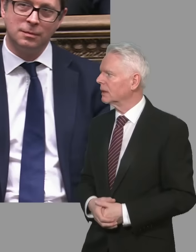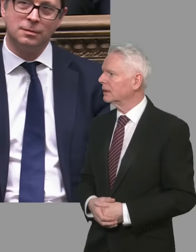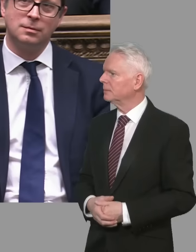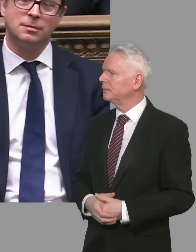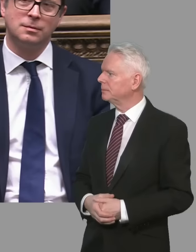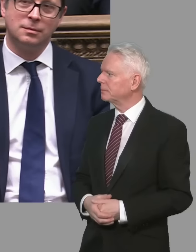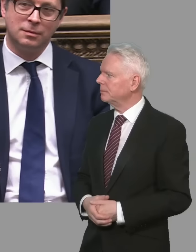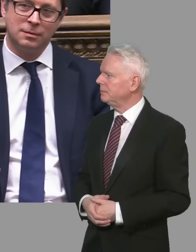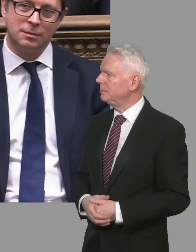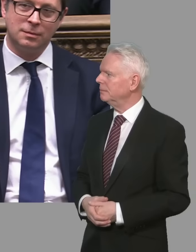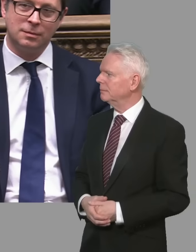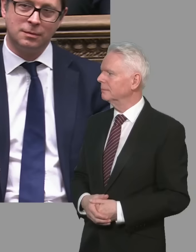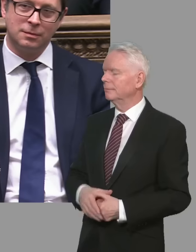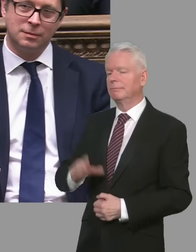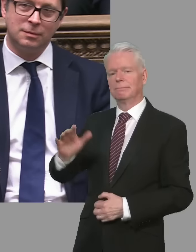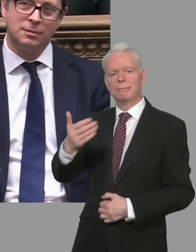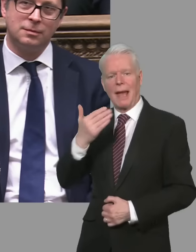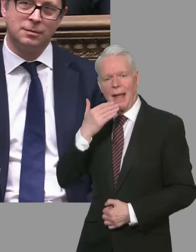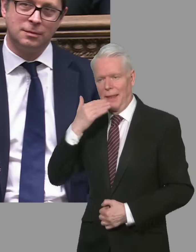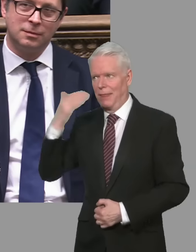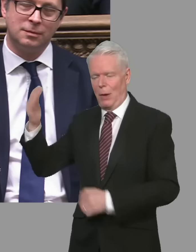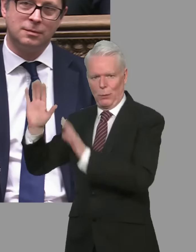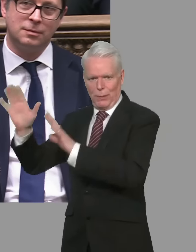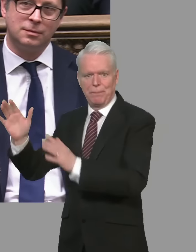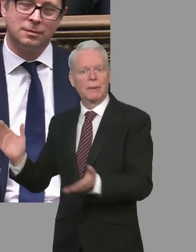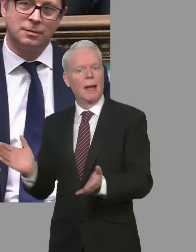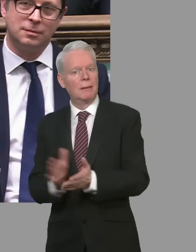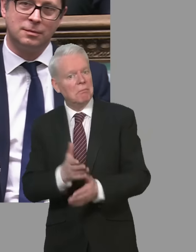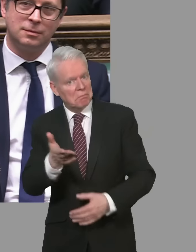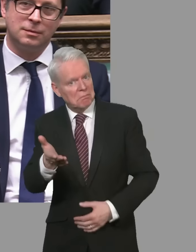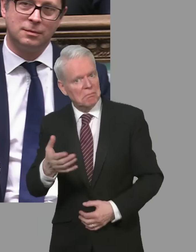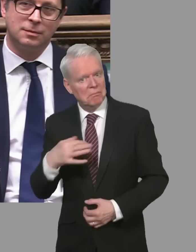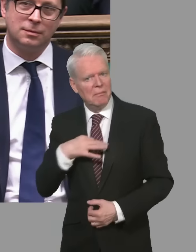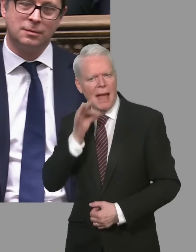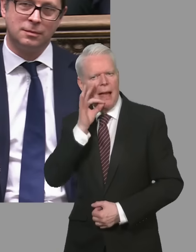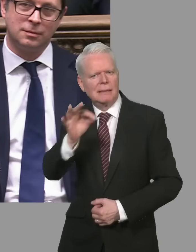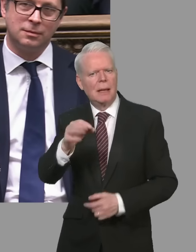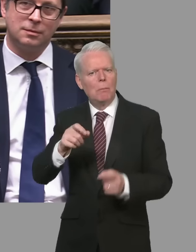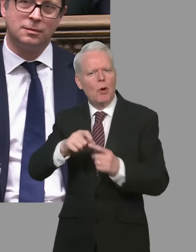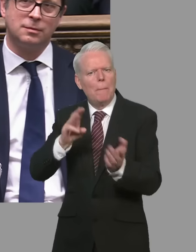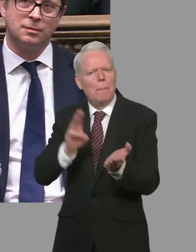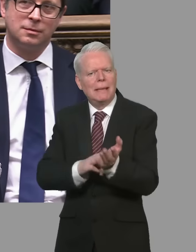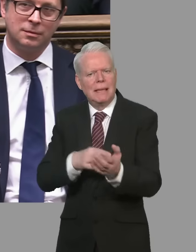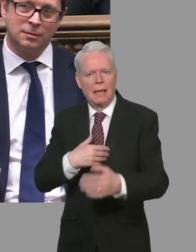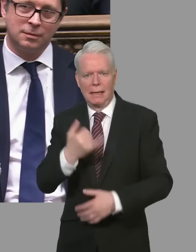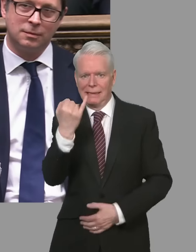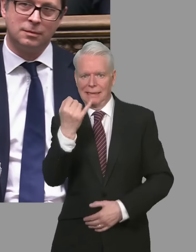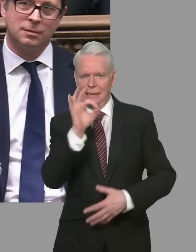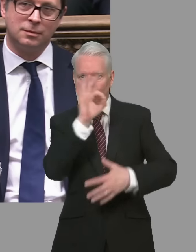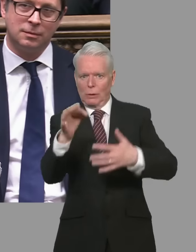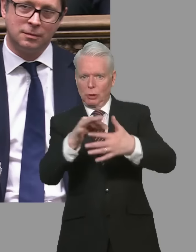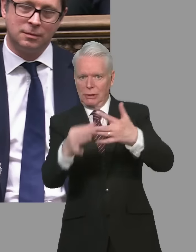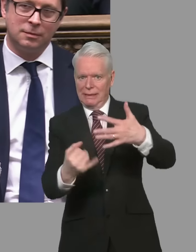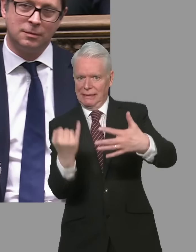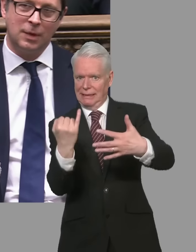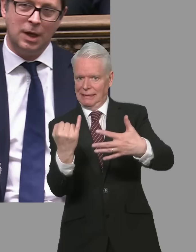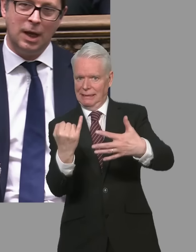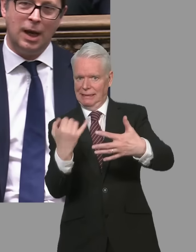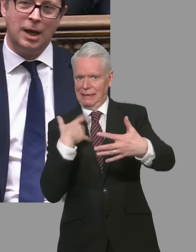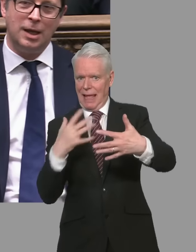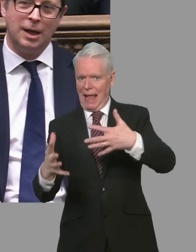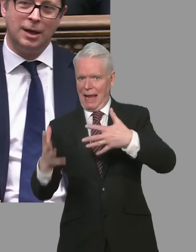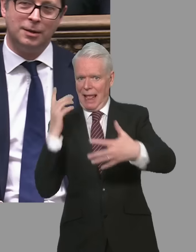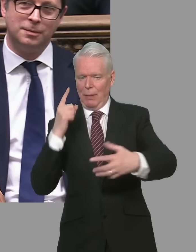one. He has a duty to this House, Mr. Speaker, to answer the question. Let's see if he can do better this